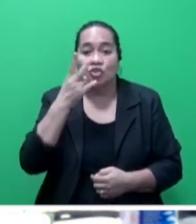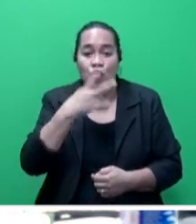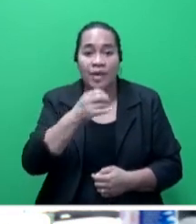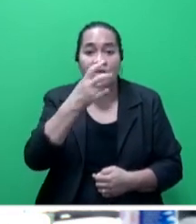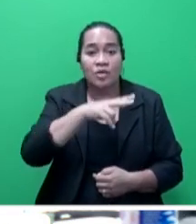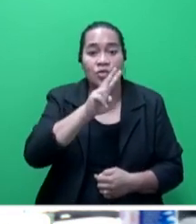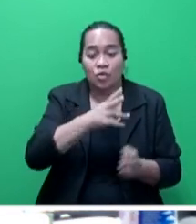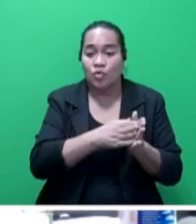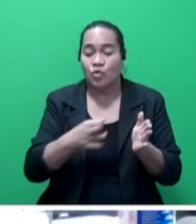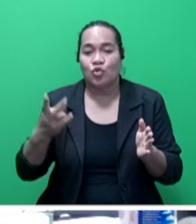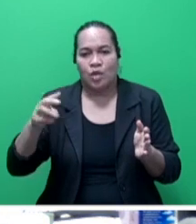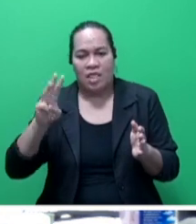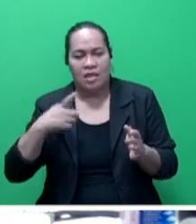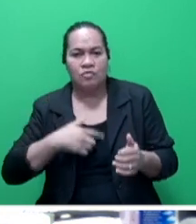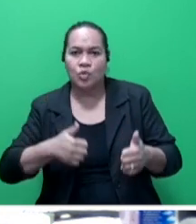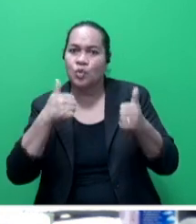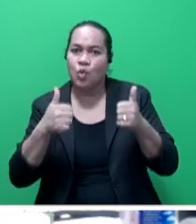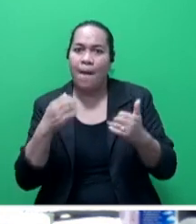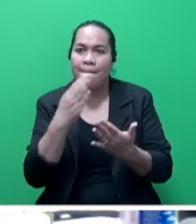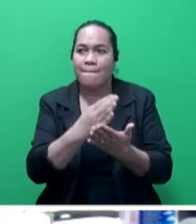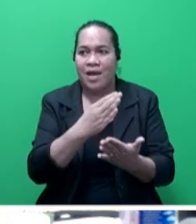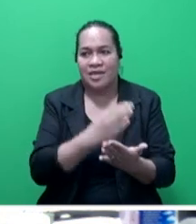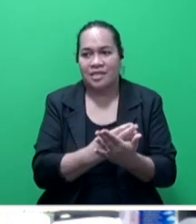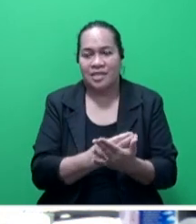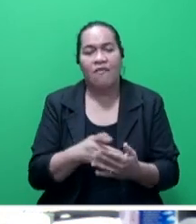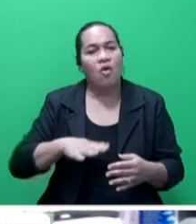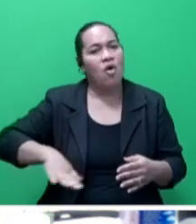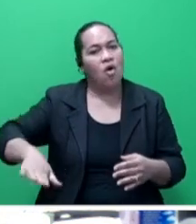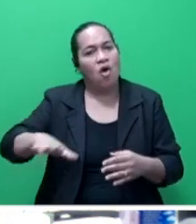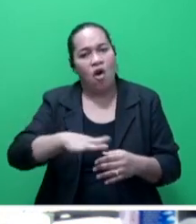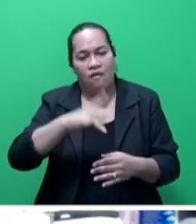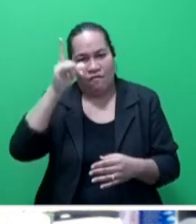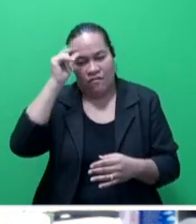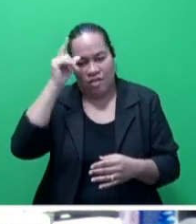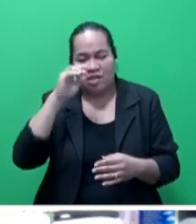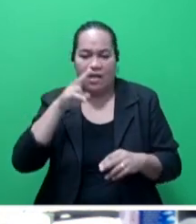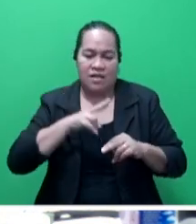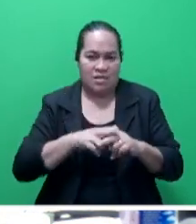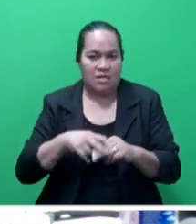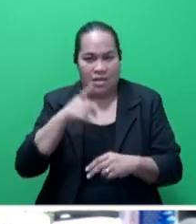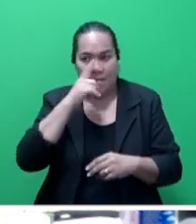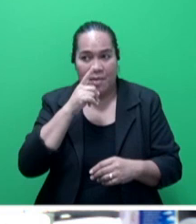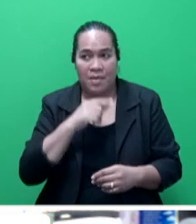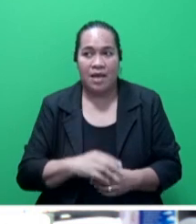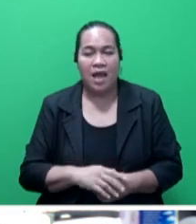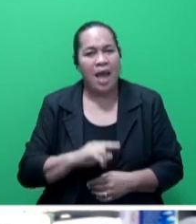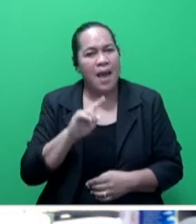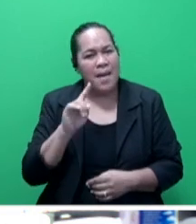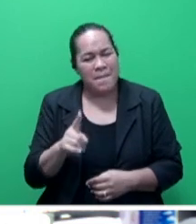2022-23 budget is a good budget, a budget for all Fijians. But unfortunately,